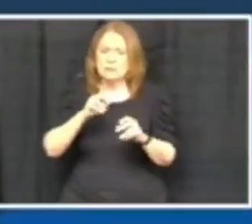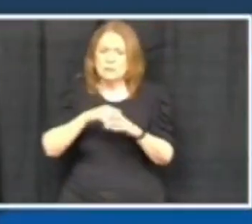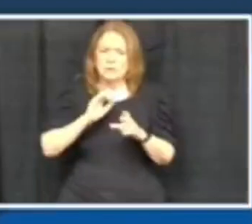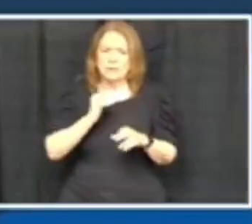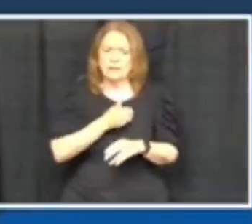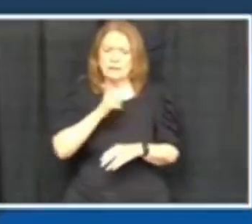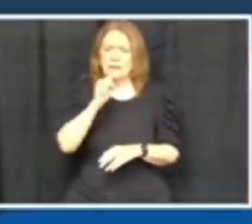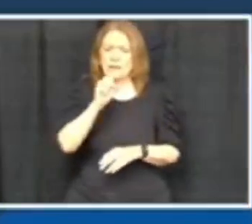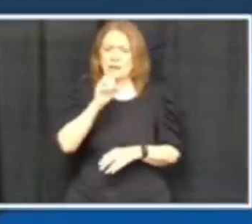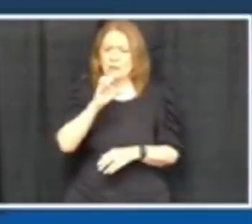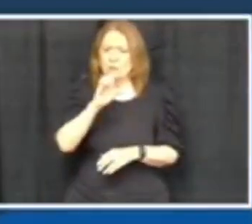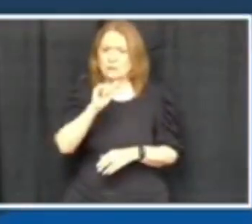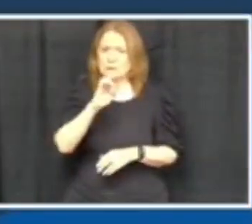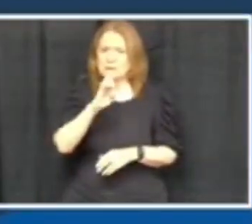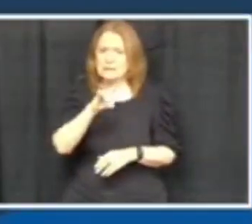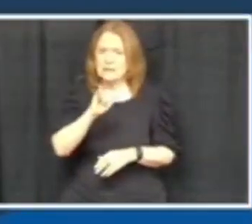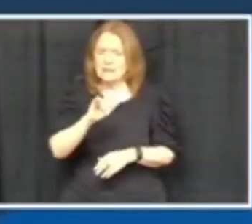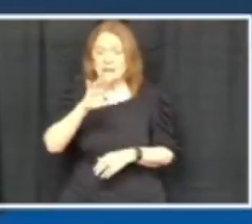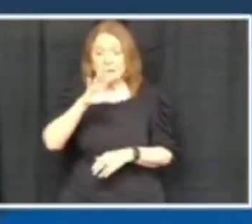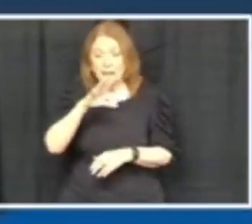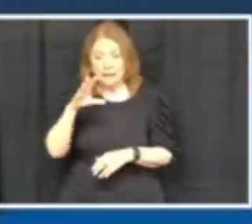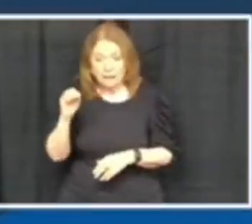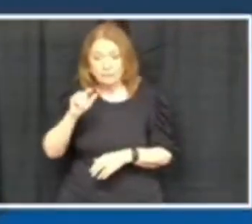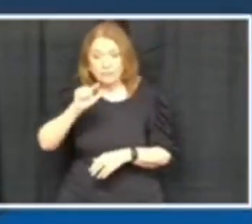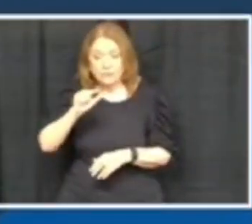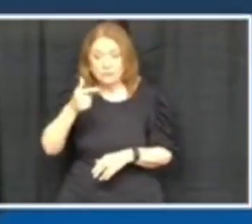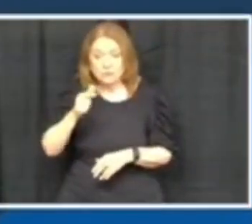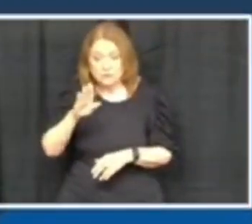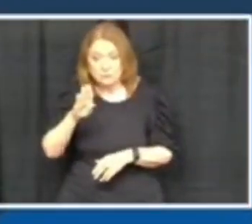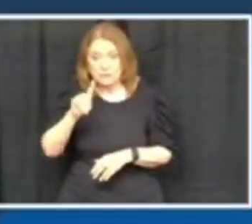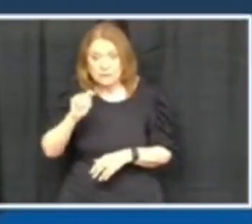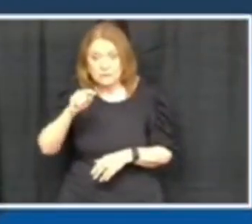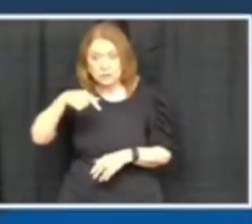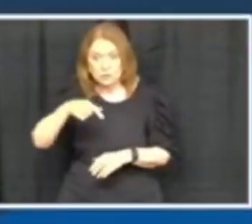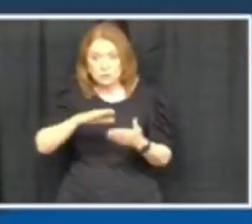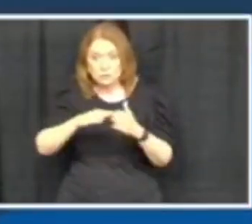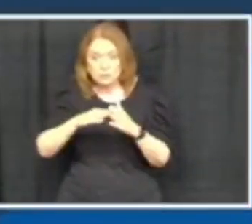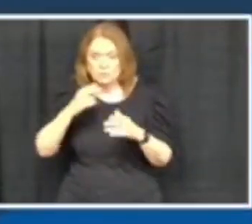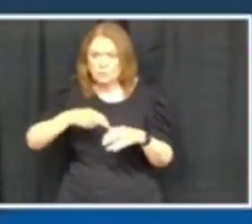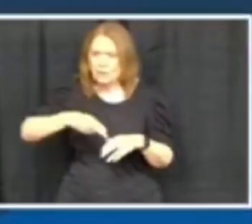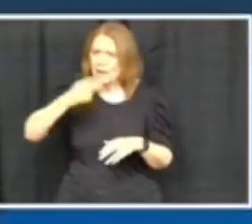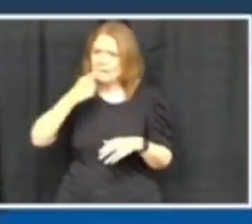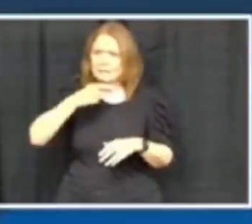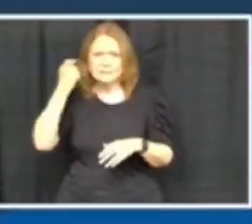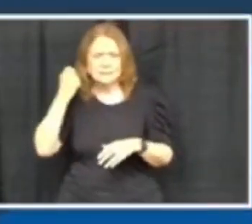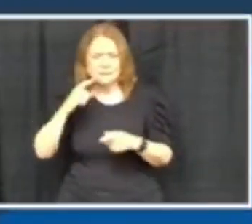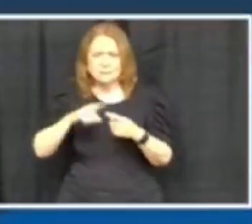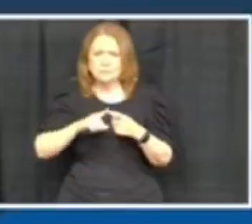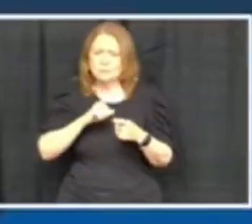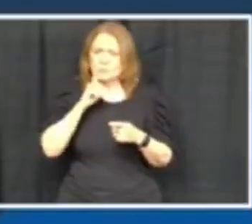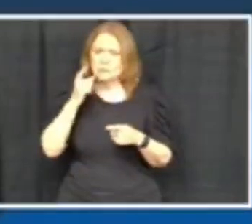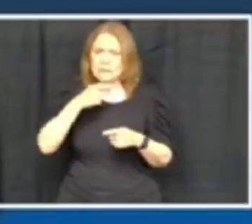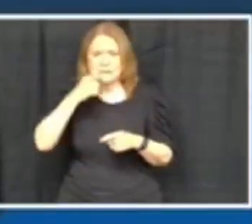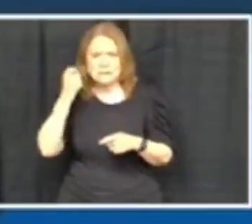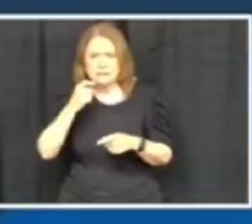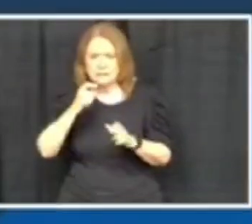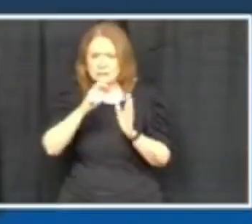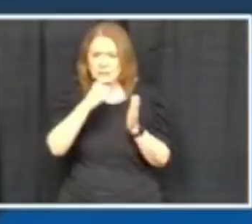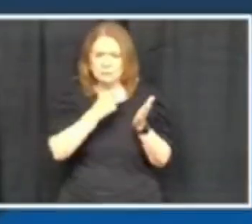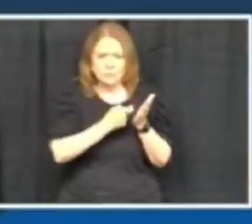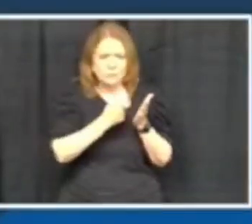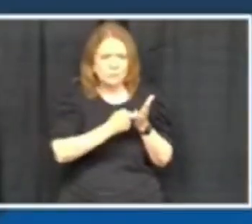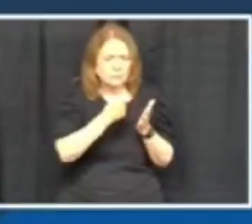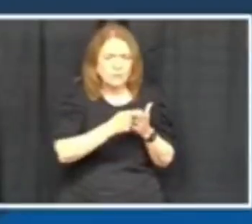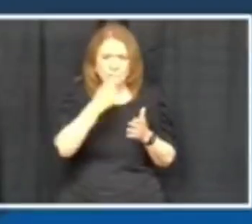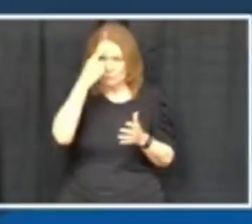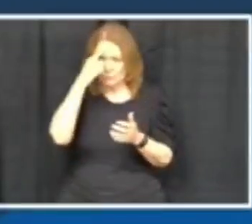society, in the LGBT community, they're highly addicted to like this really addictive pornography. It brainwashes